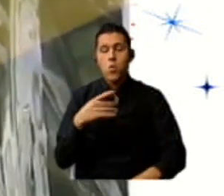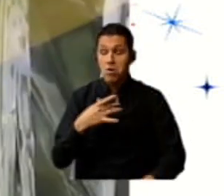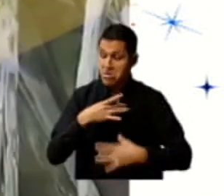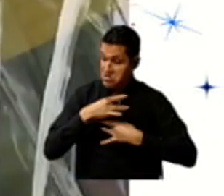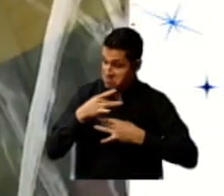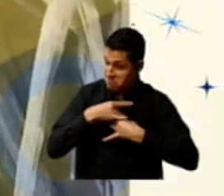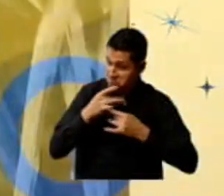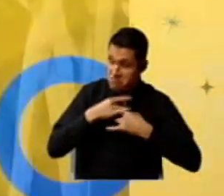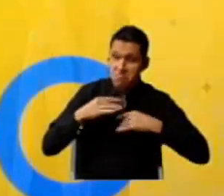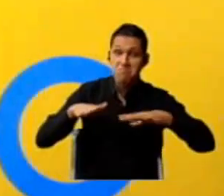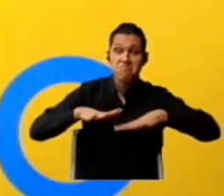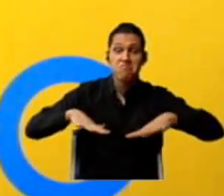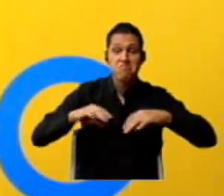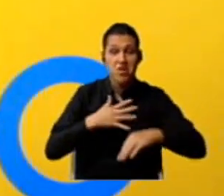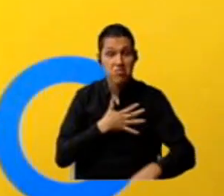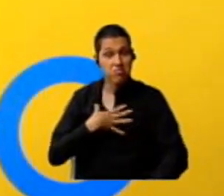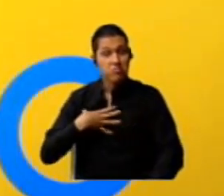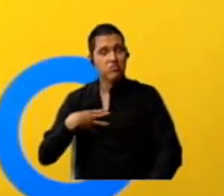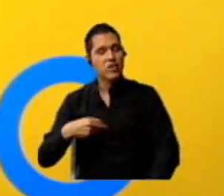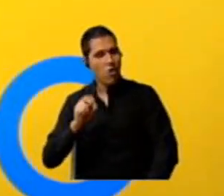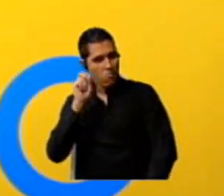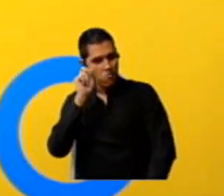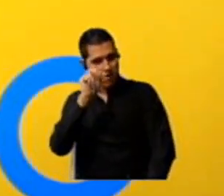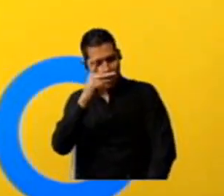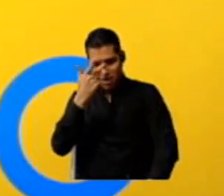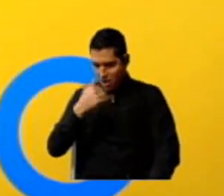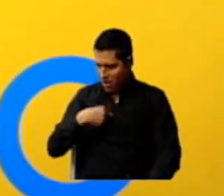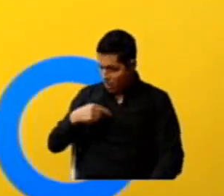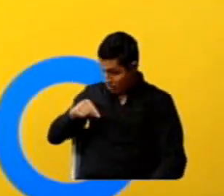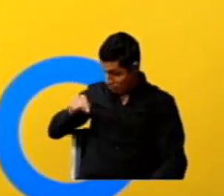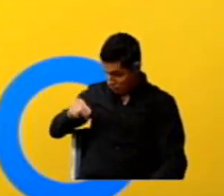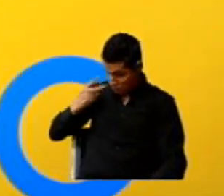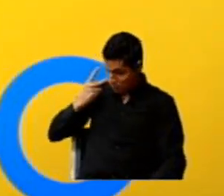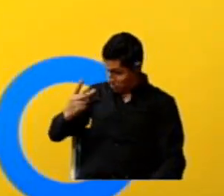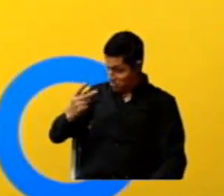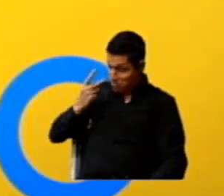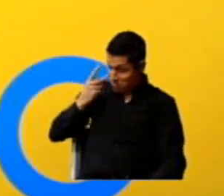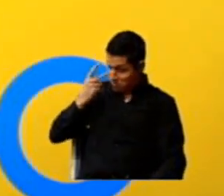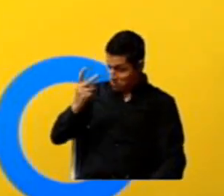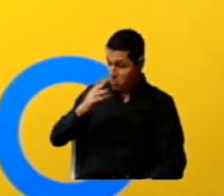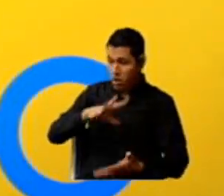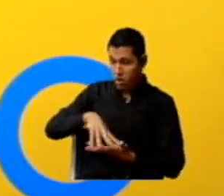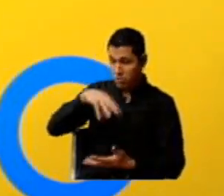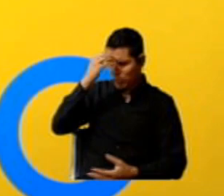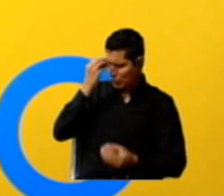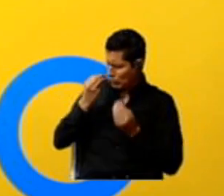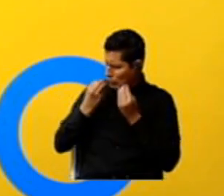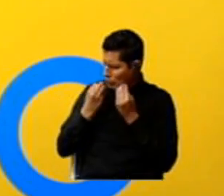interesting places. Okay, Charlotte, did you see? We learned many